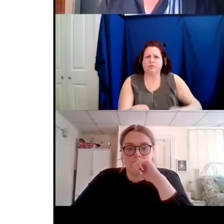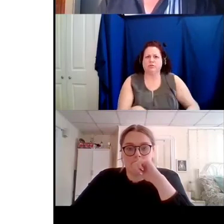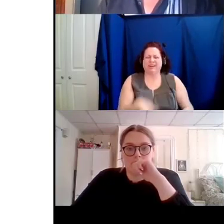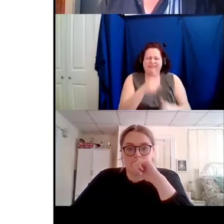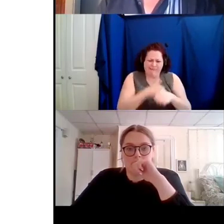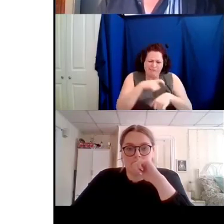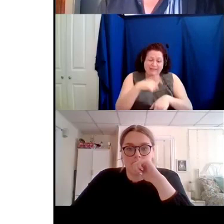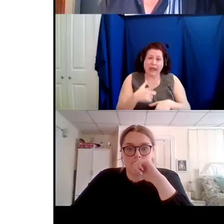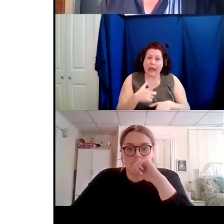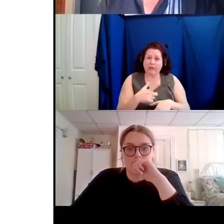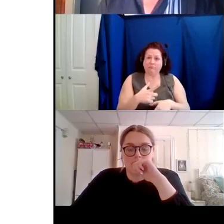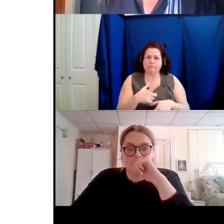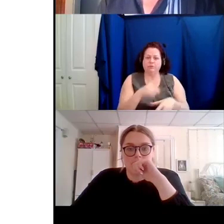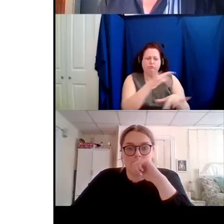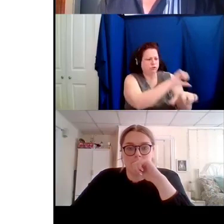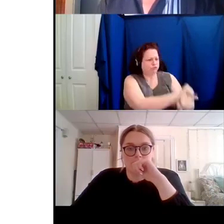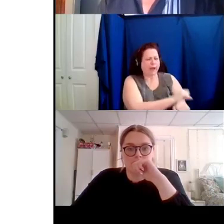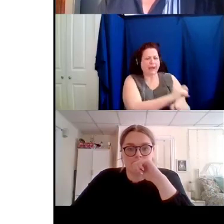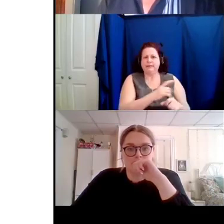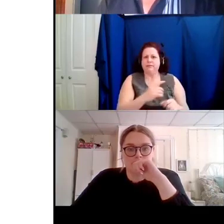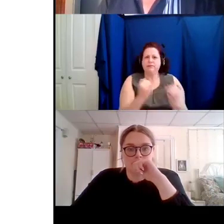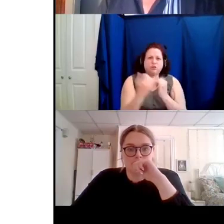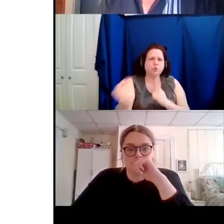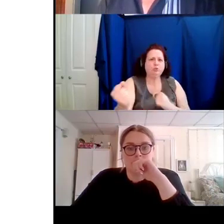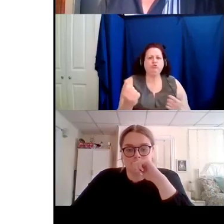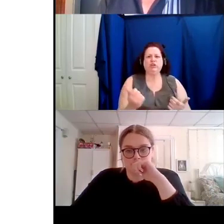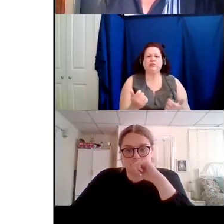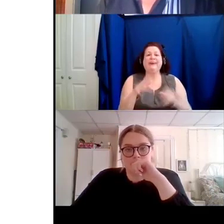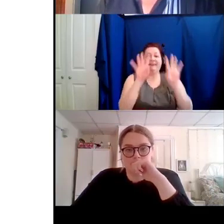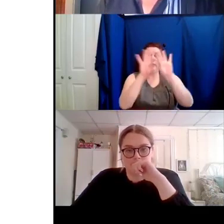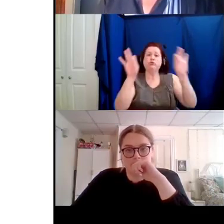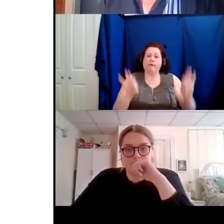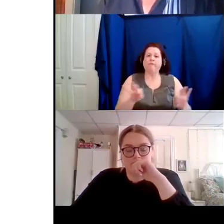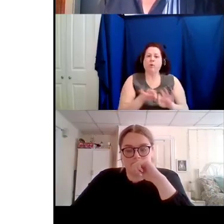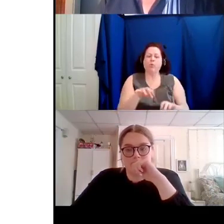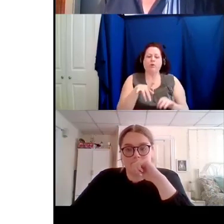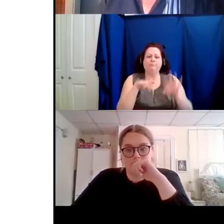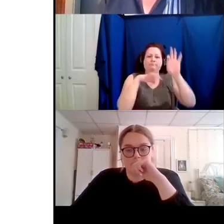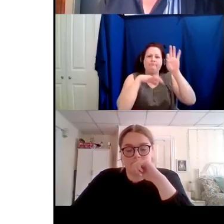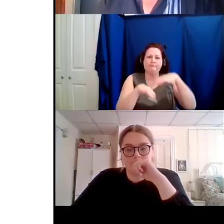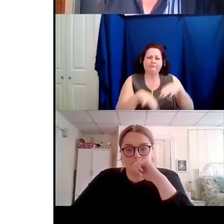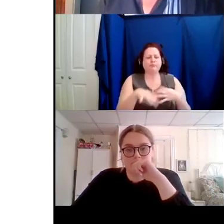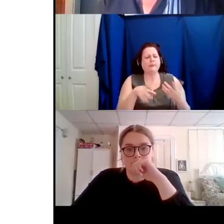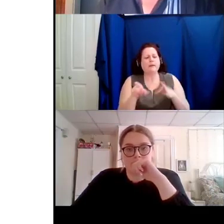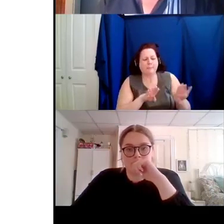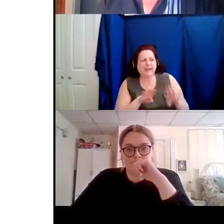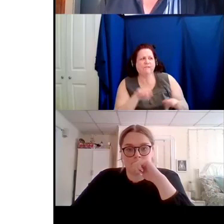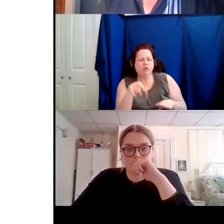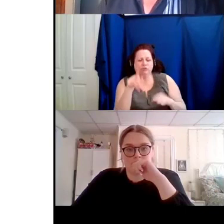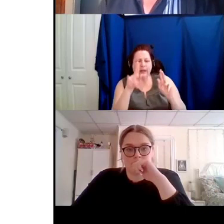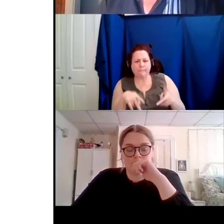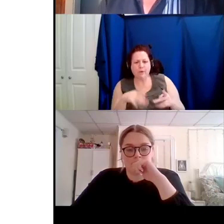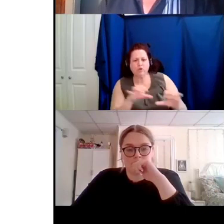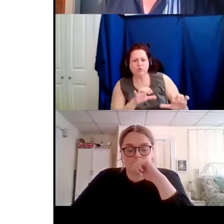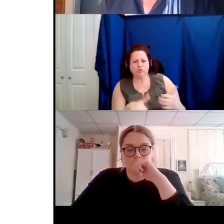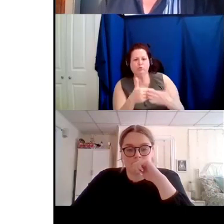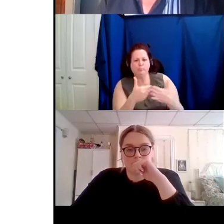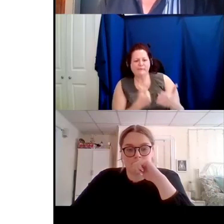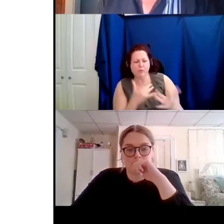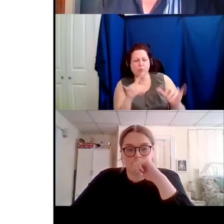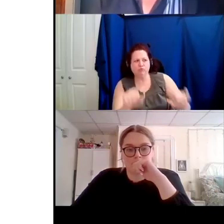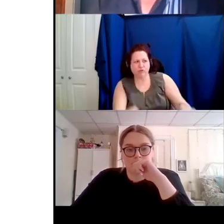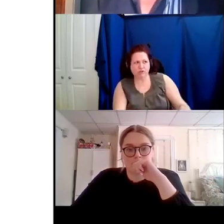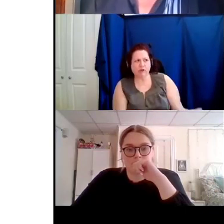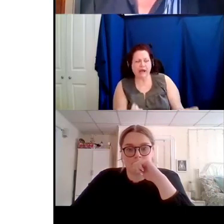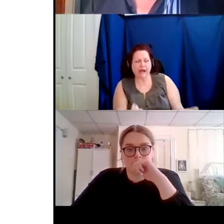or a seclusion, there's a restraint form. It talks about what the behaviors were that the person exhibited prior to the restraint,